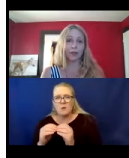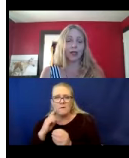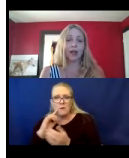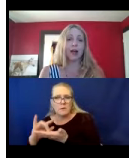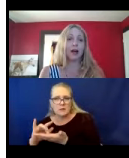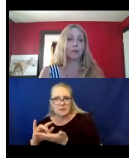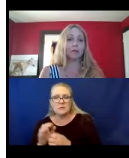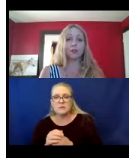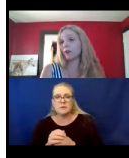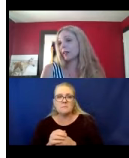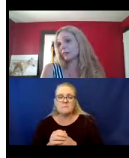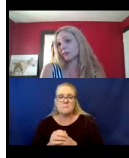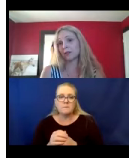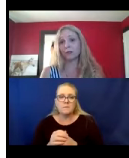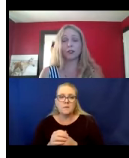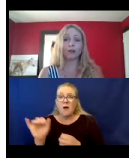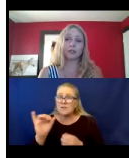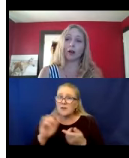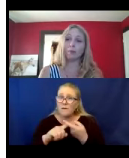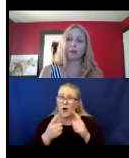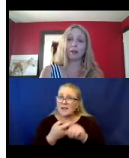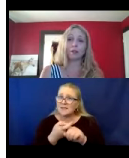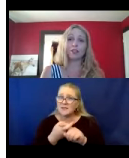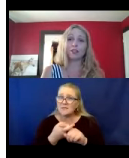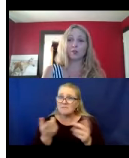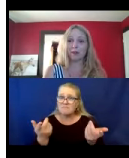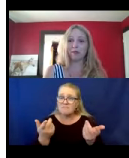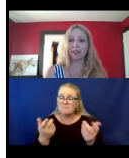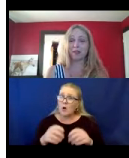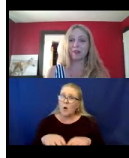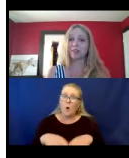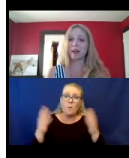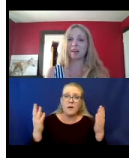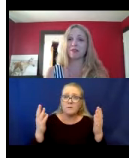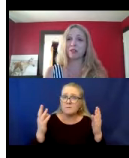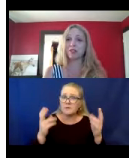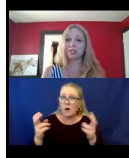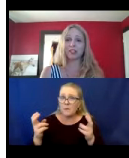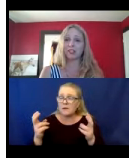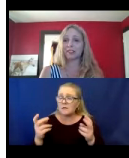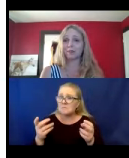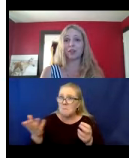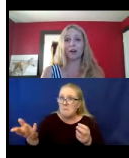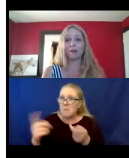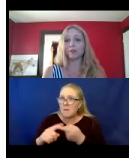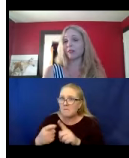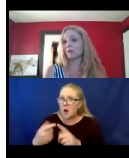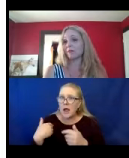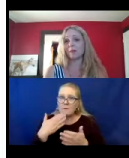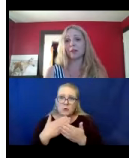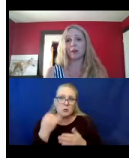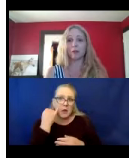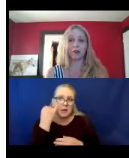offer. Your friends, if you start the topic of conversation, you might find that your friends might have some good suggestions themselves,